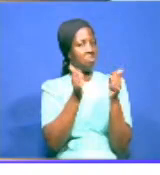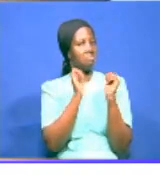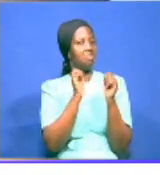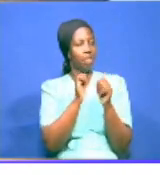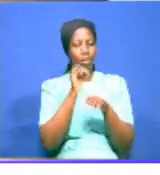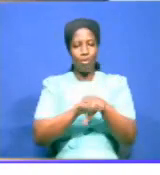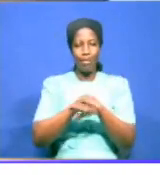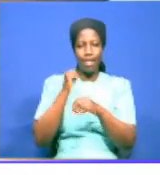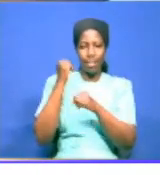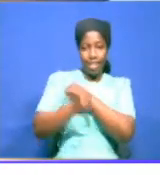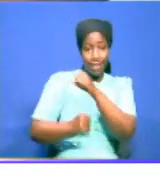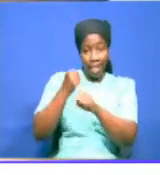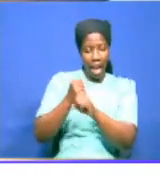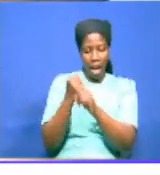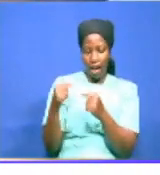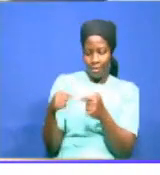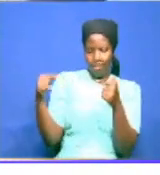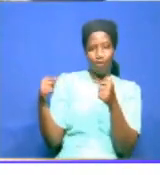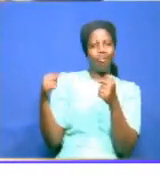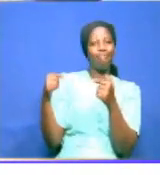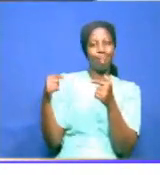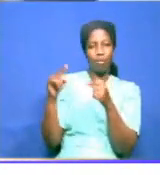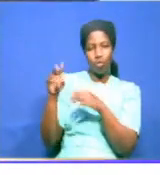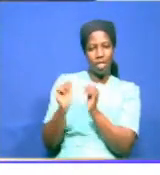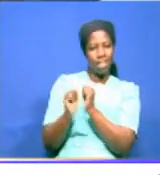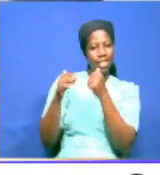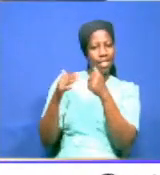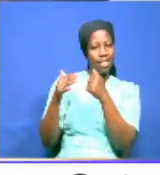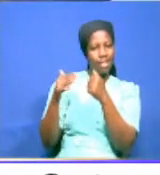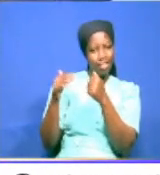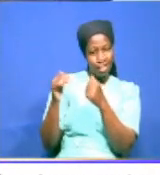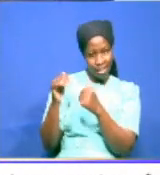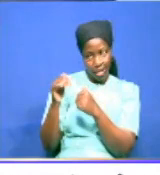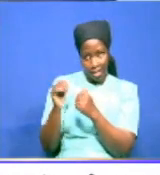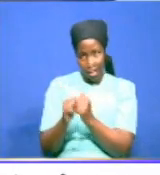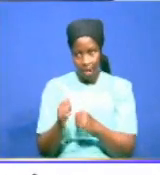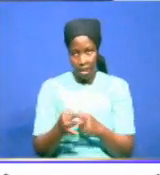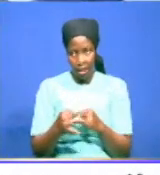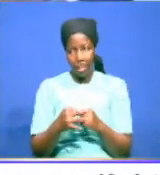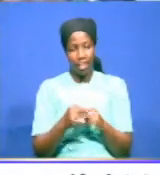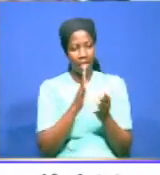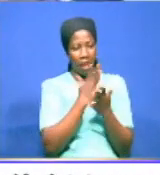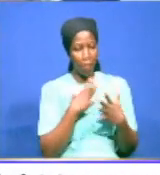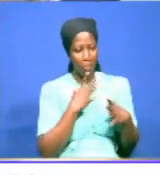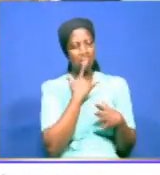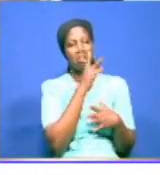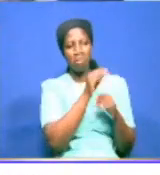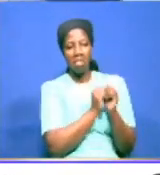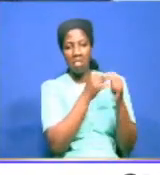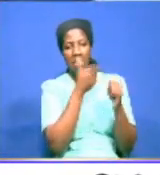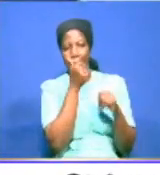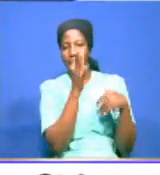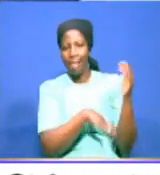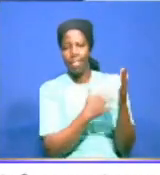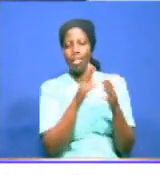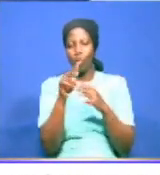opposed to 2018. Of course, some are changing, 2018 being far much better than 2019. But economically, we will